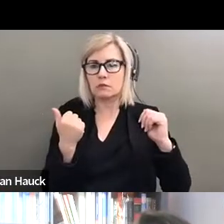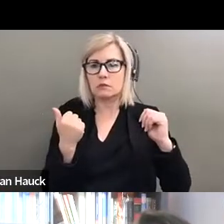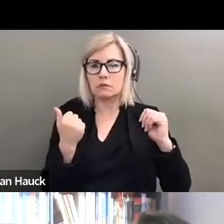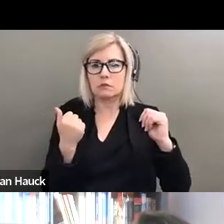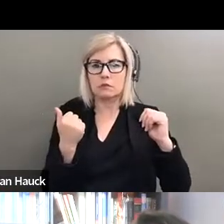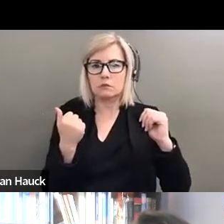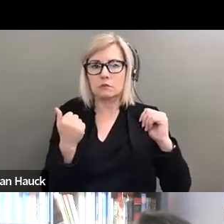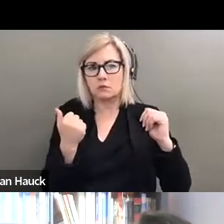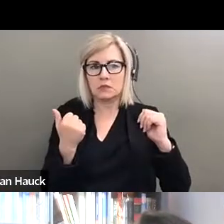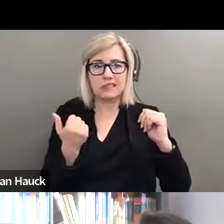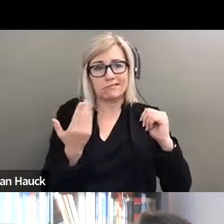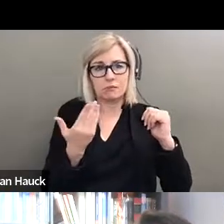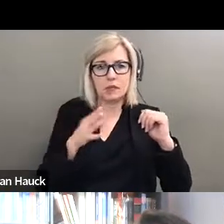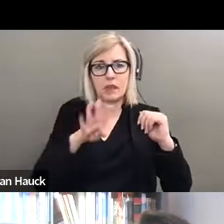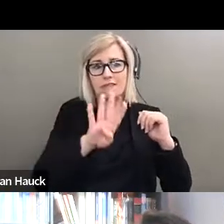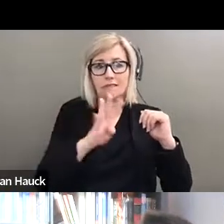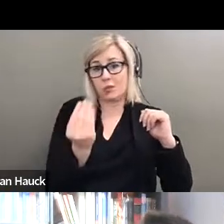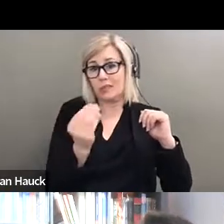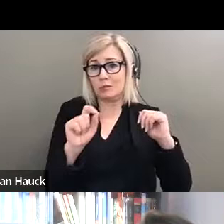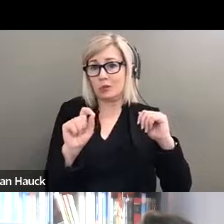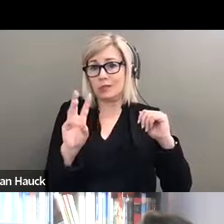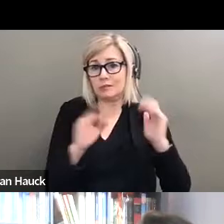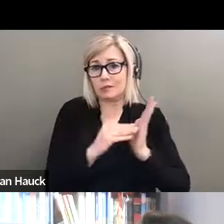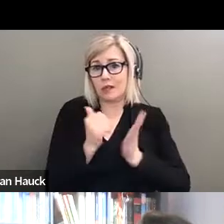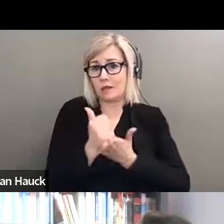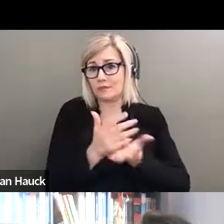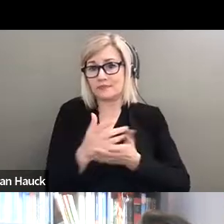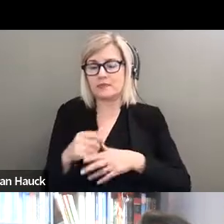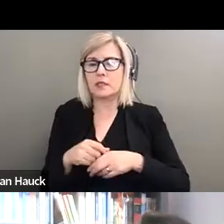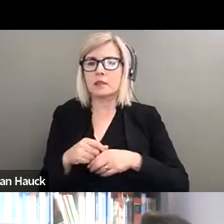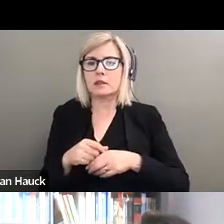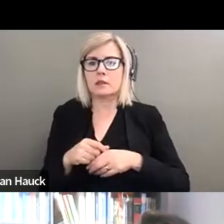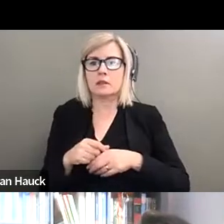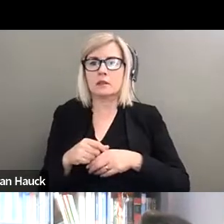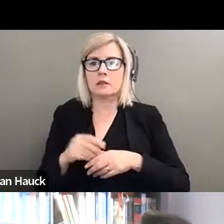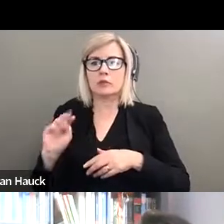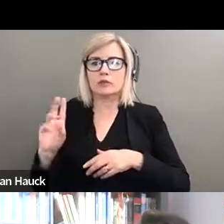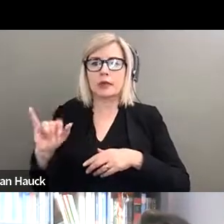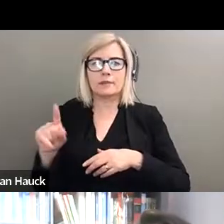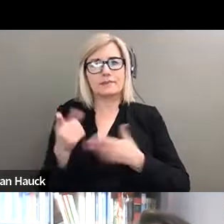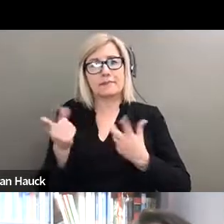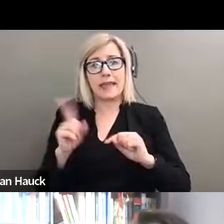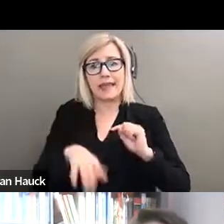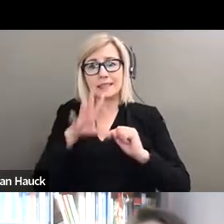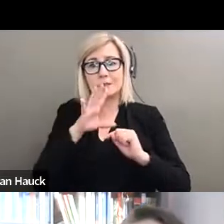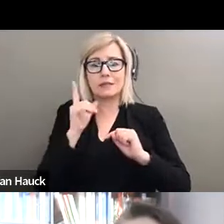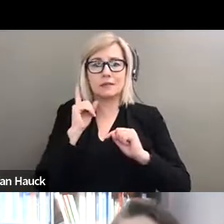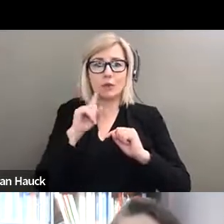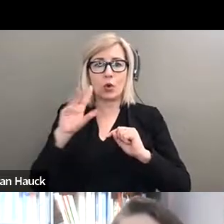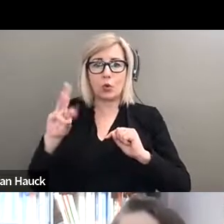that 14.6 million helps. But I will tell you, I can't really speak for Woodward because I've never lived there,